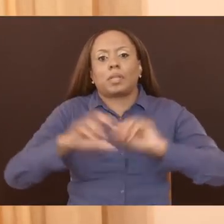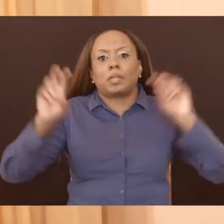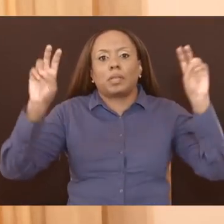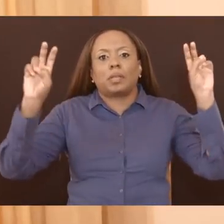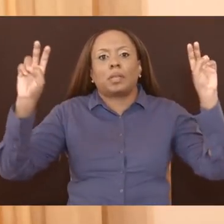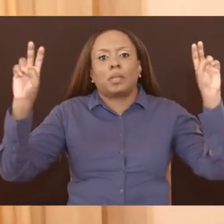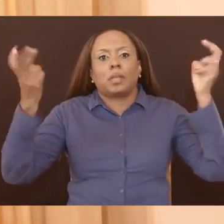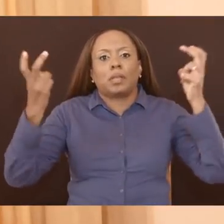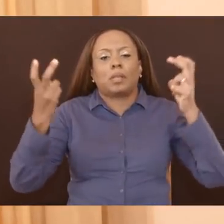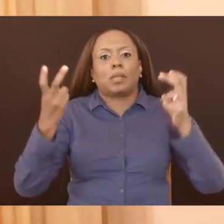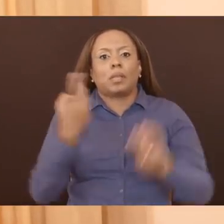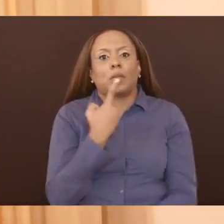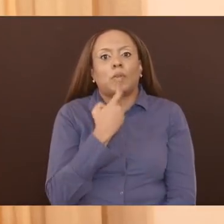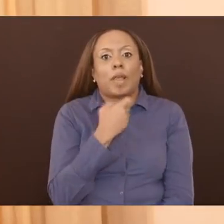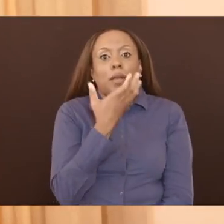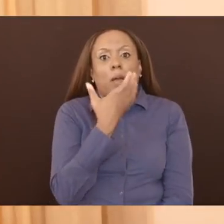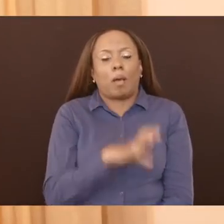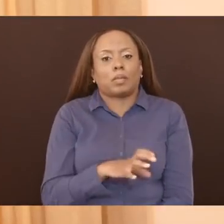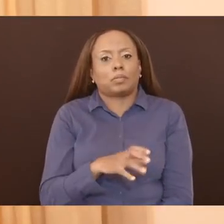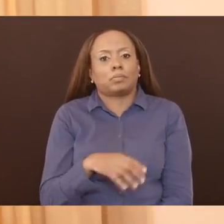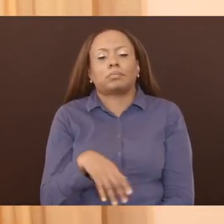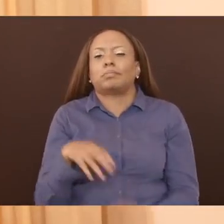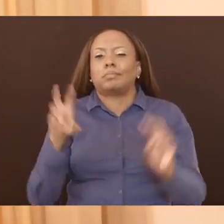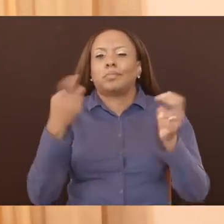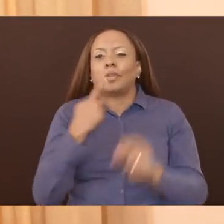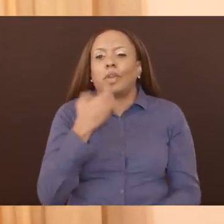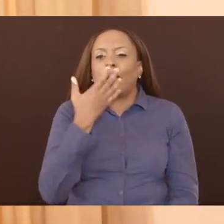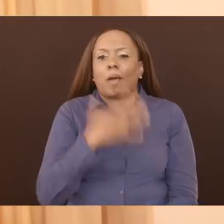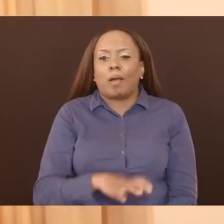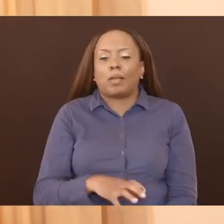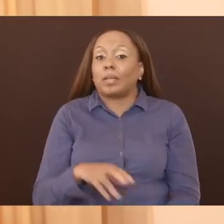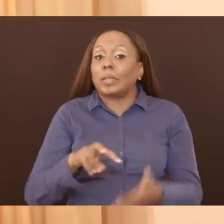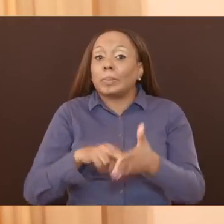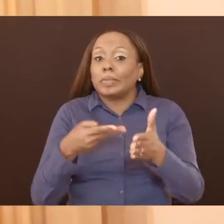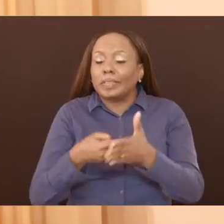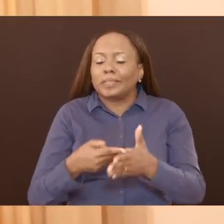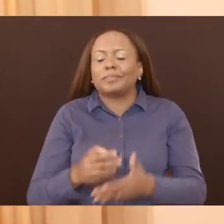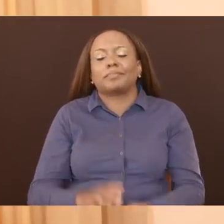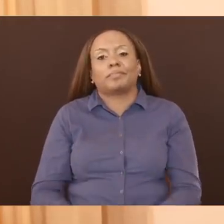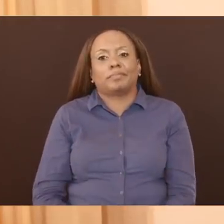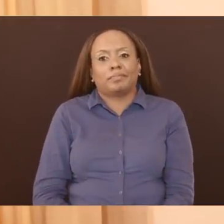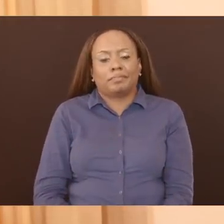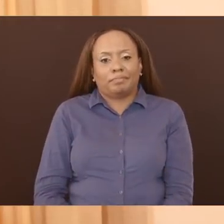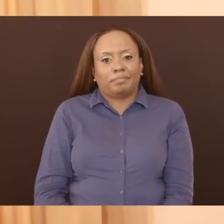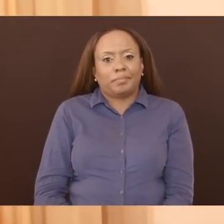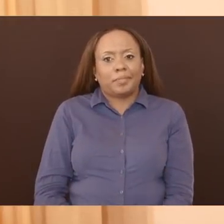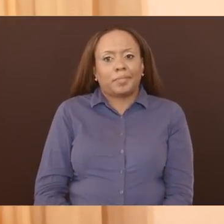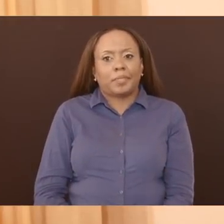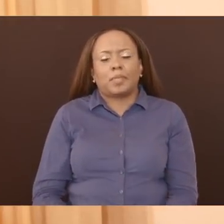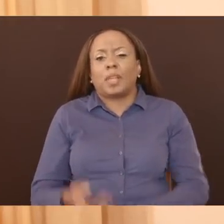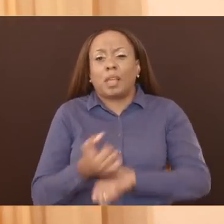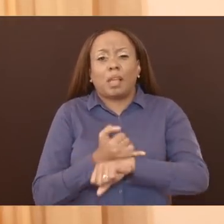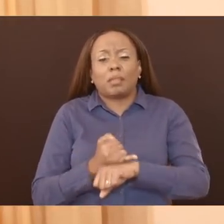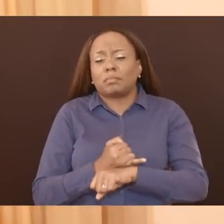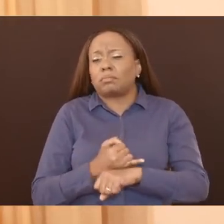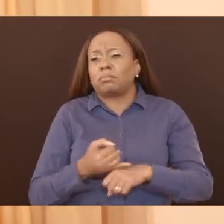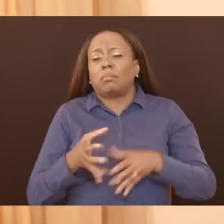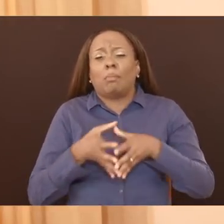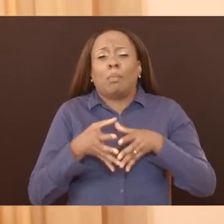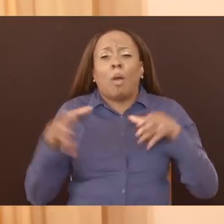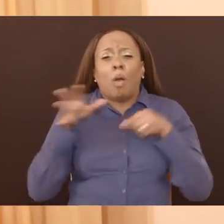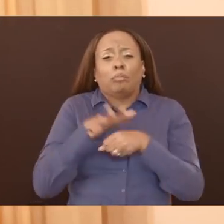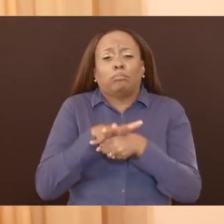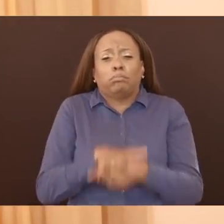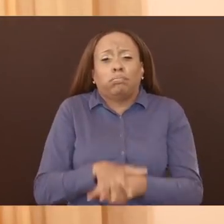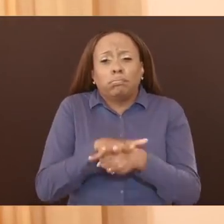And the reality also is that in being hot, what it means is that countries are under pressure.